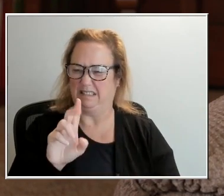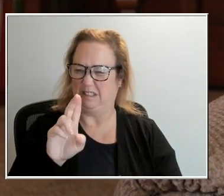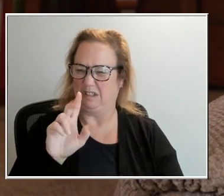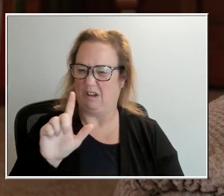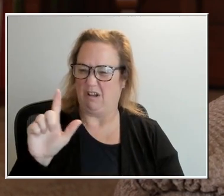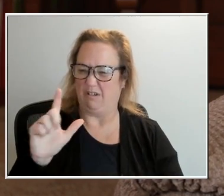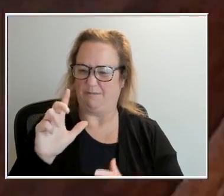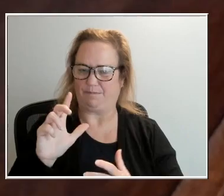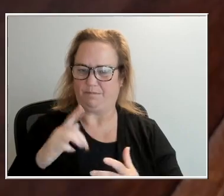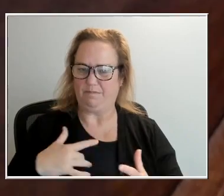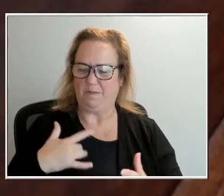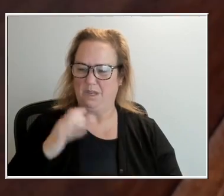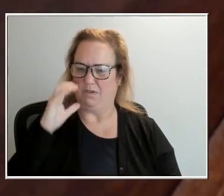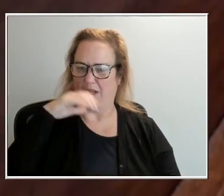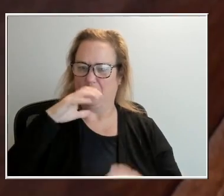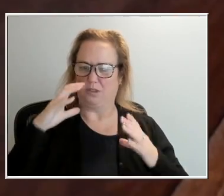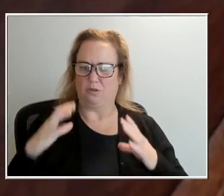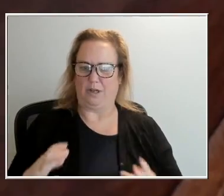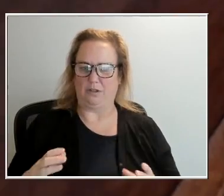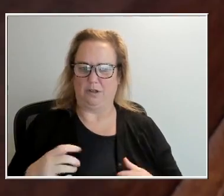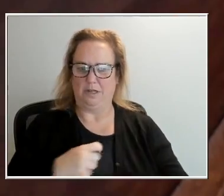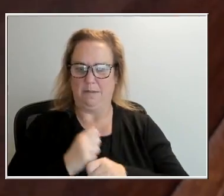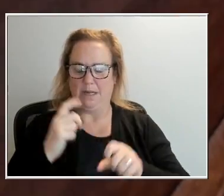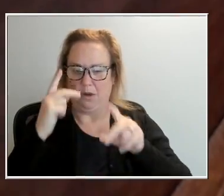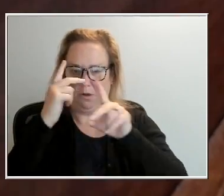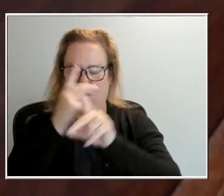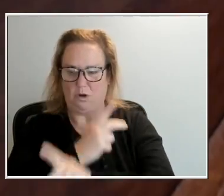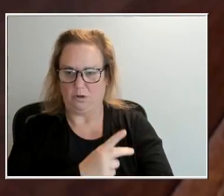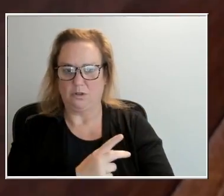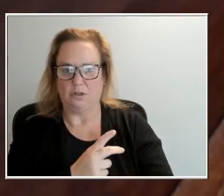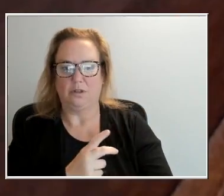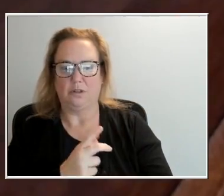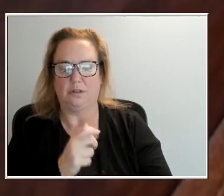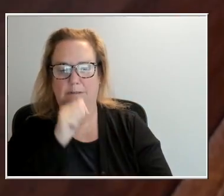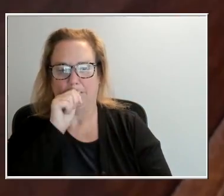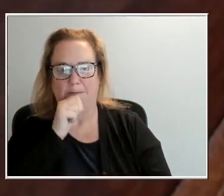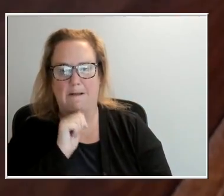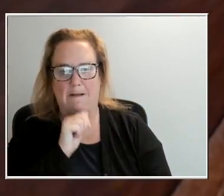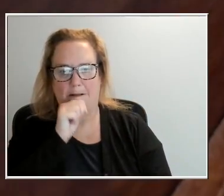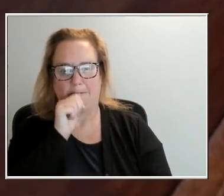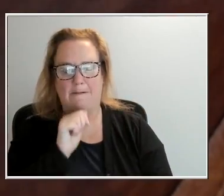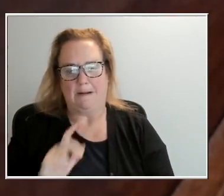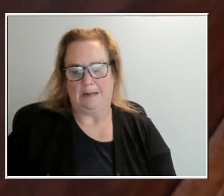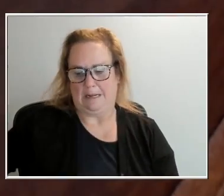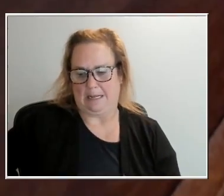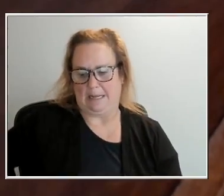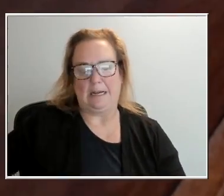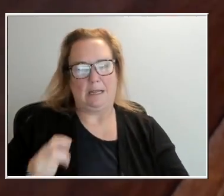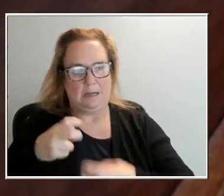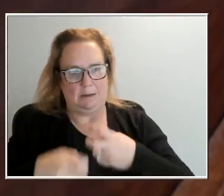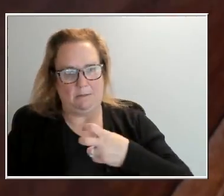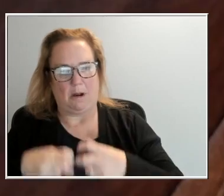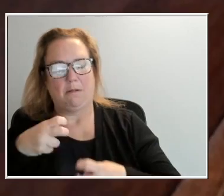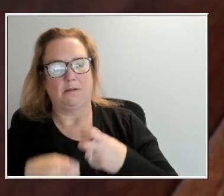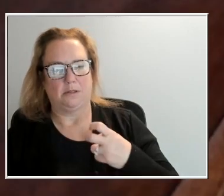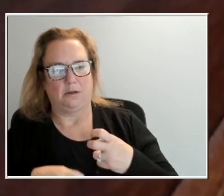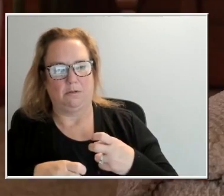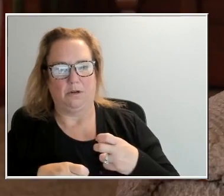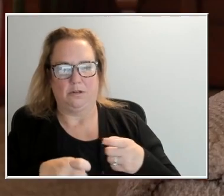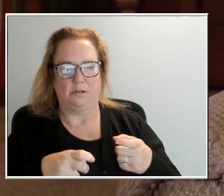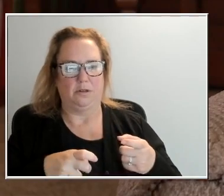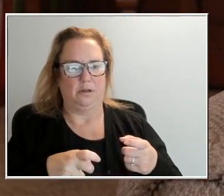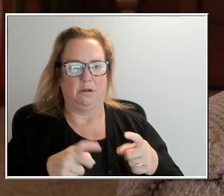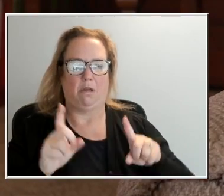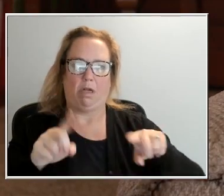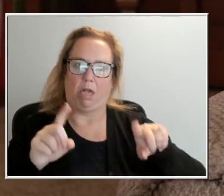stranger to herself, and to make it worse, she was also suffering terrible kidney problems, which dominated her doctor's visits.